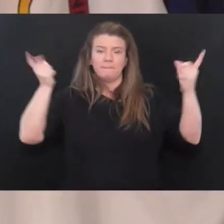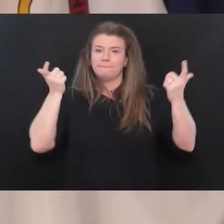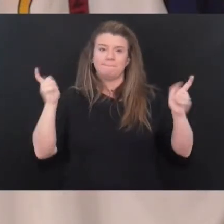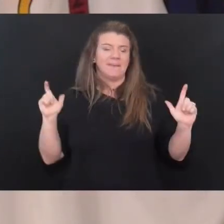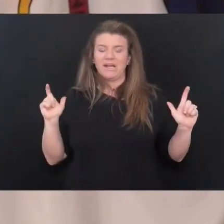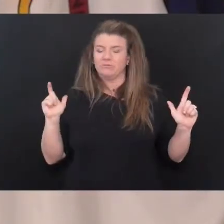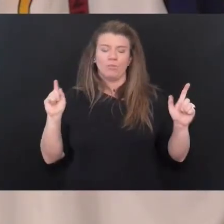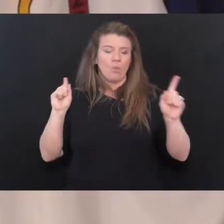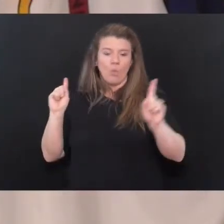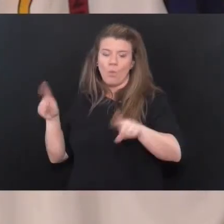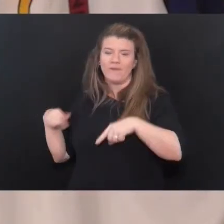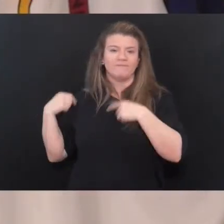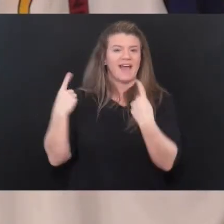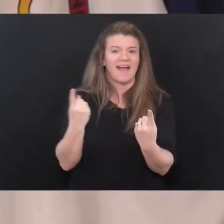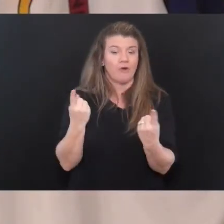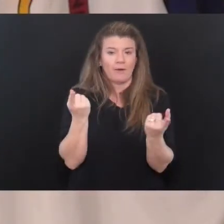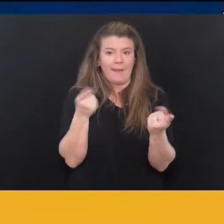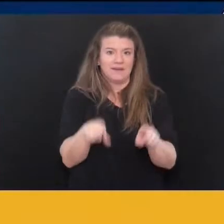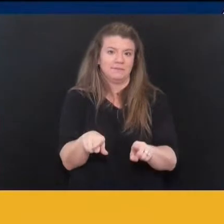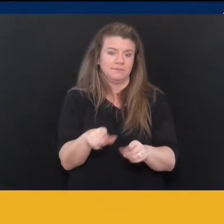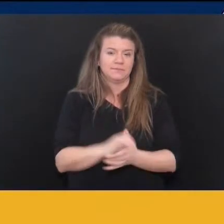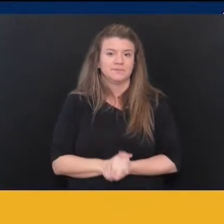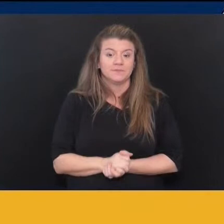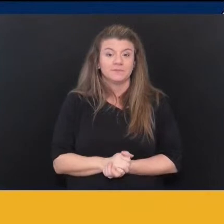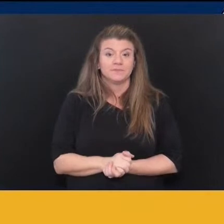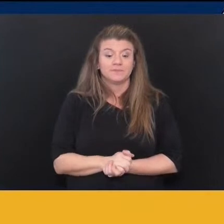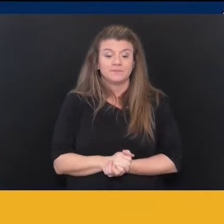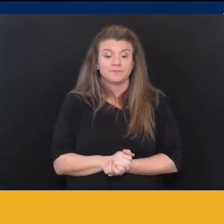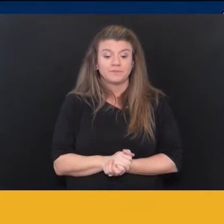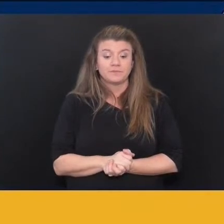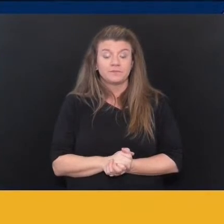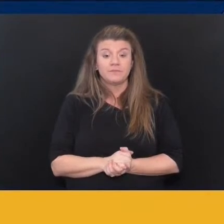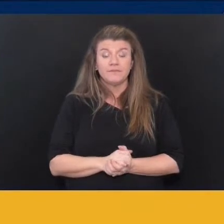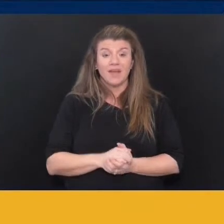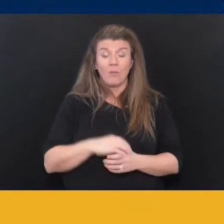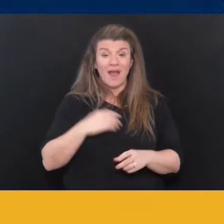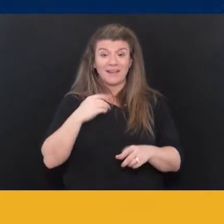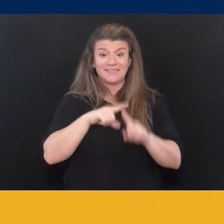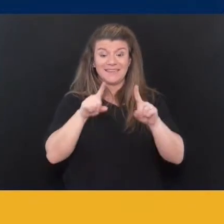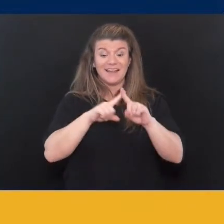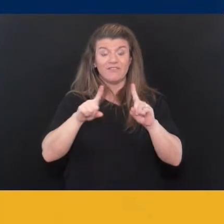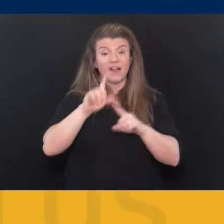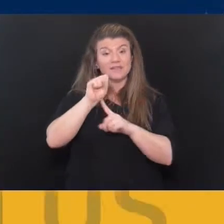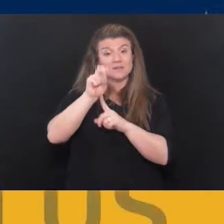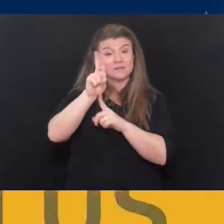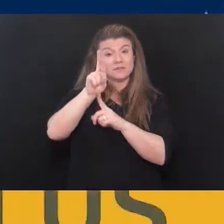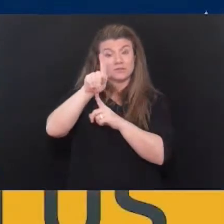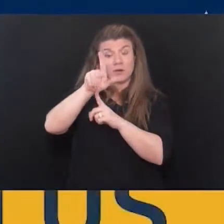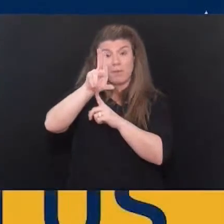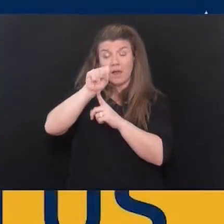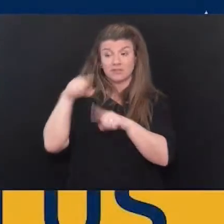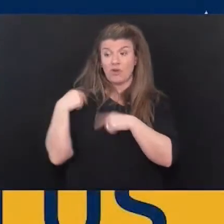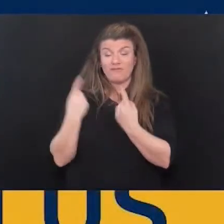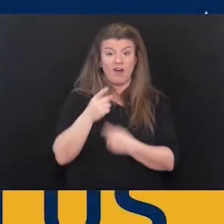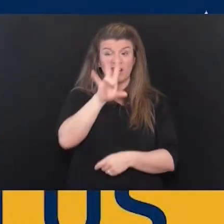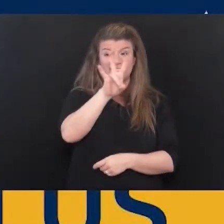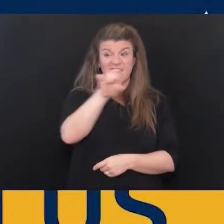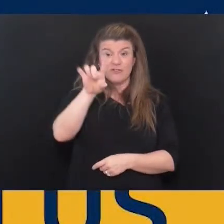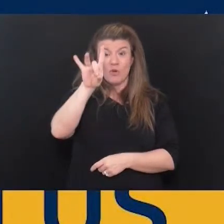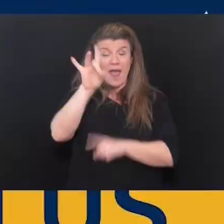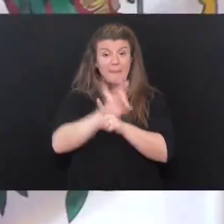that we've ever pulled off. And had recorded surpluses in 7 of the 8 months so far in fiscal